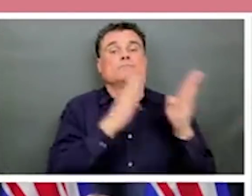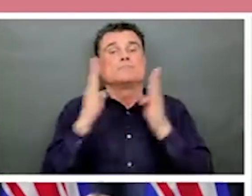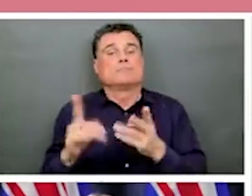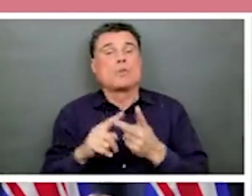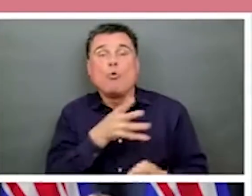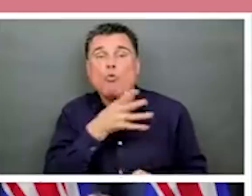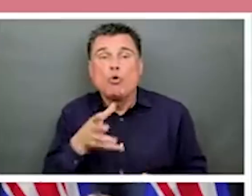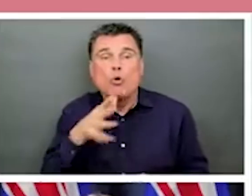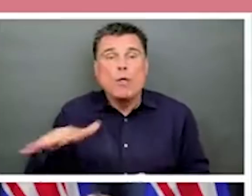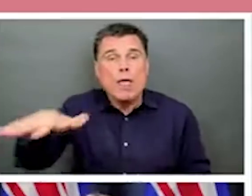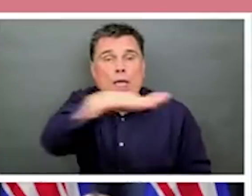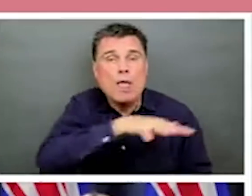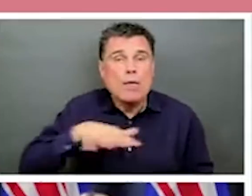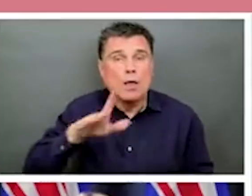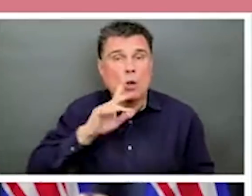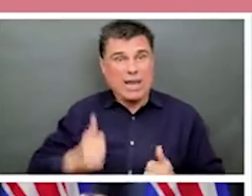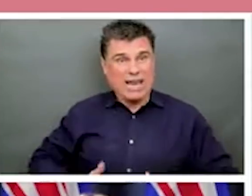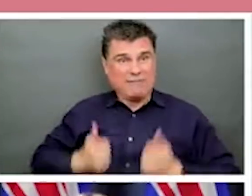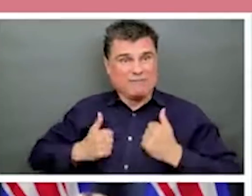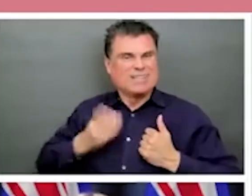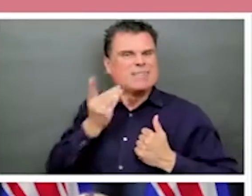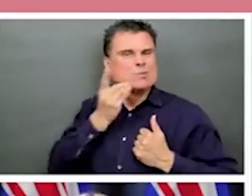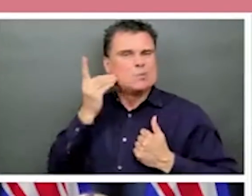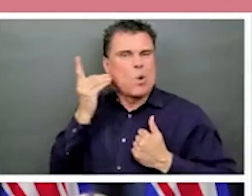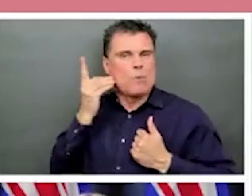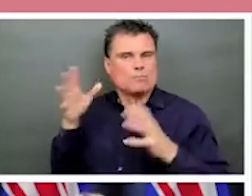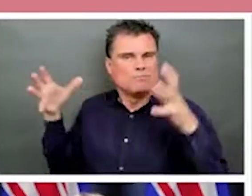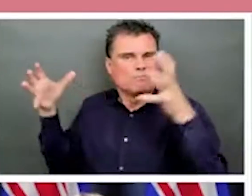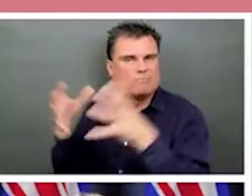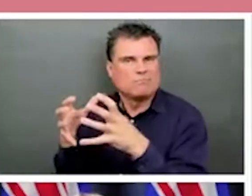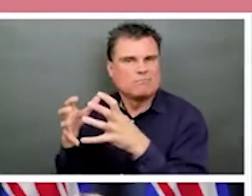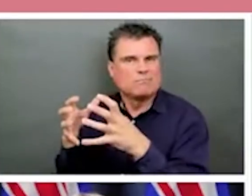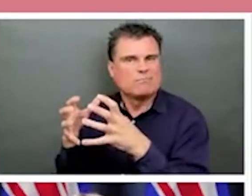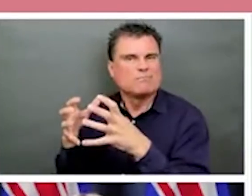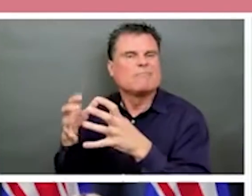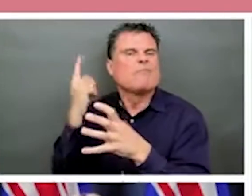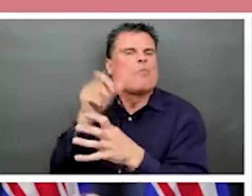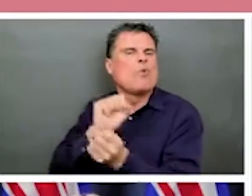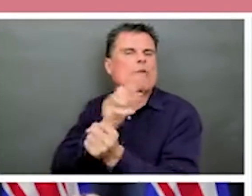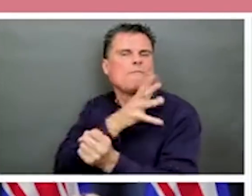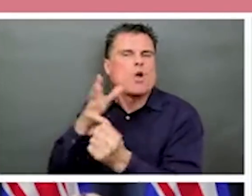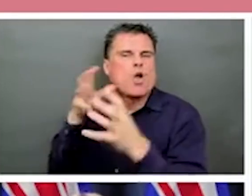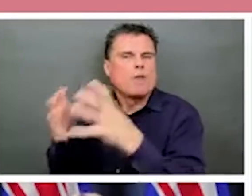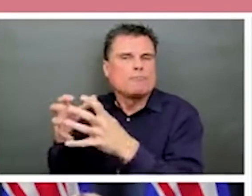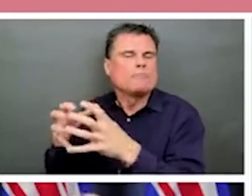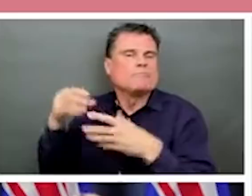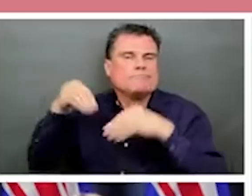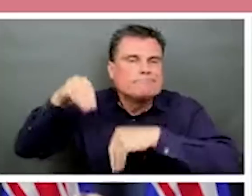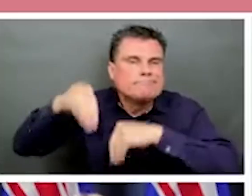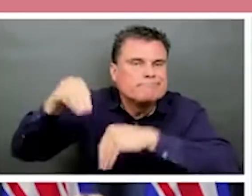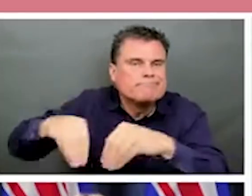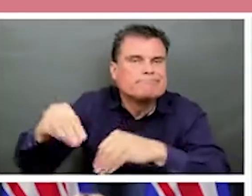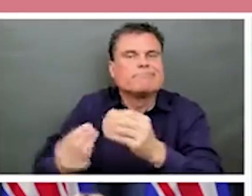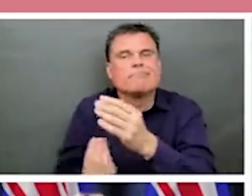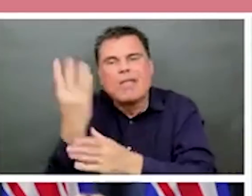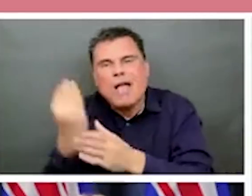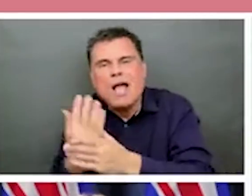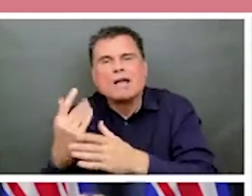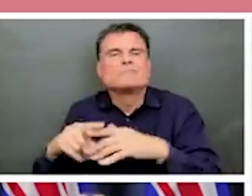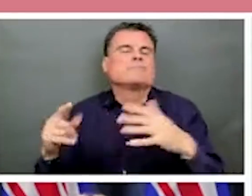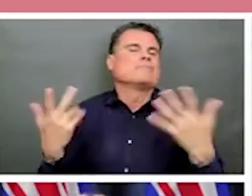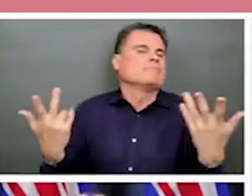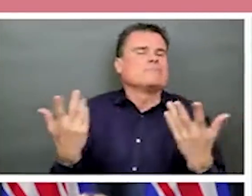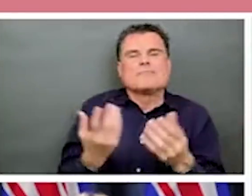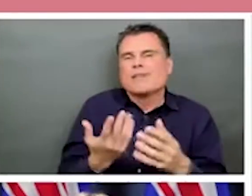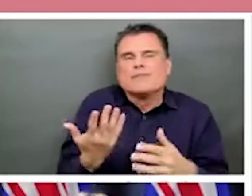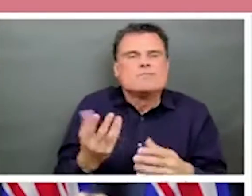the congregate worker accommodations in farms, nurseries, and greenhouses that are so essential to keeping food on the table across